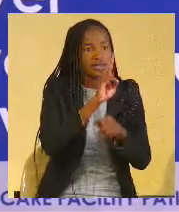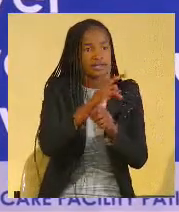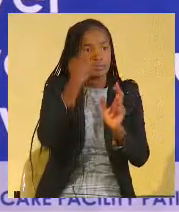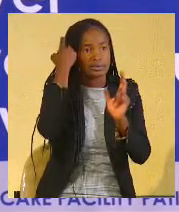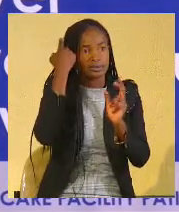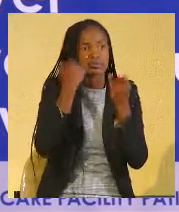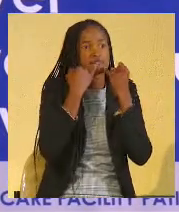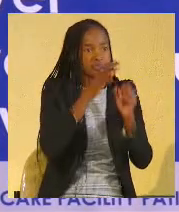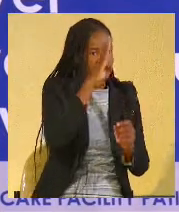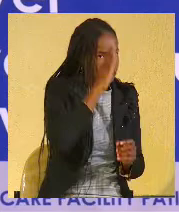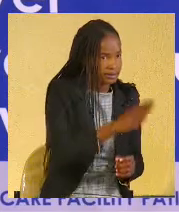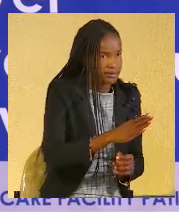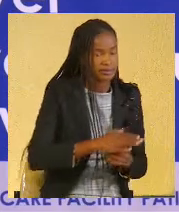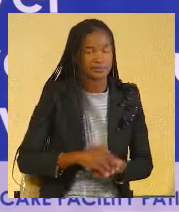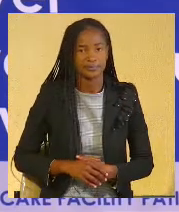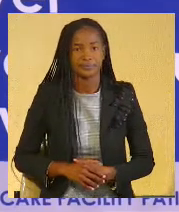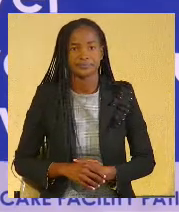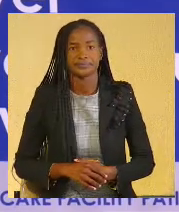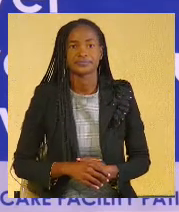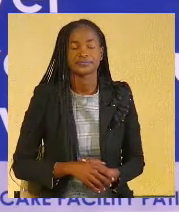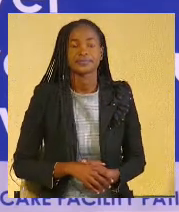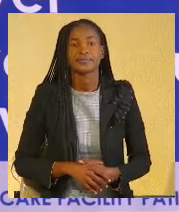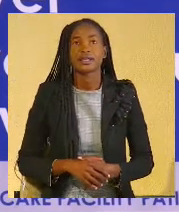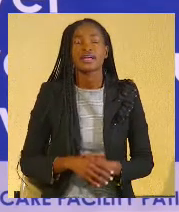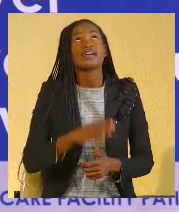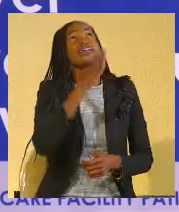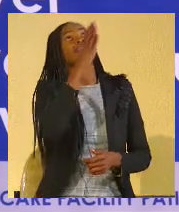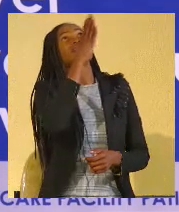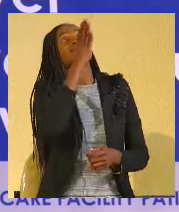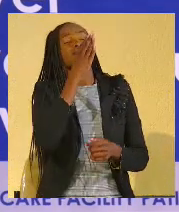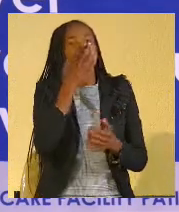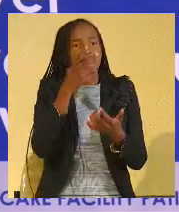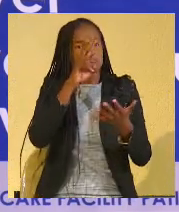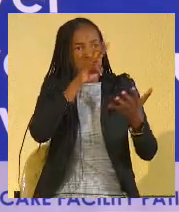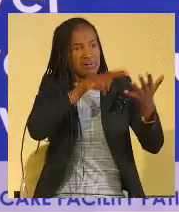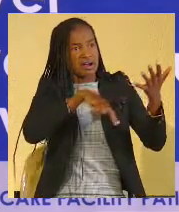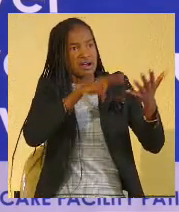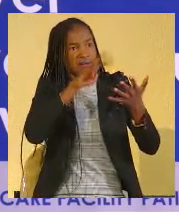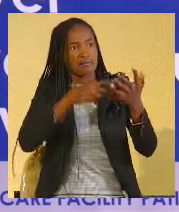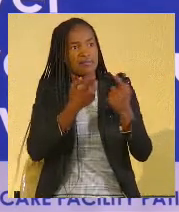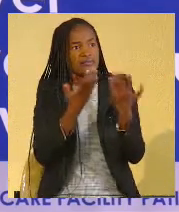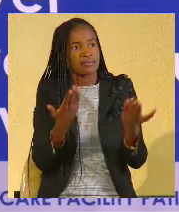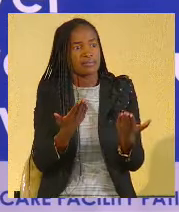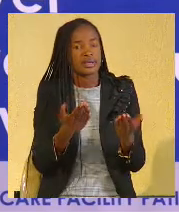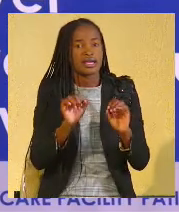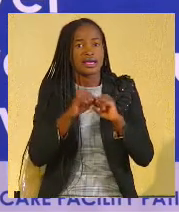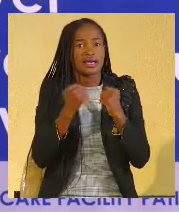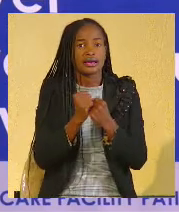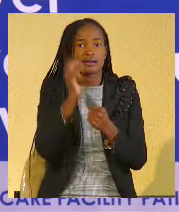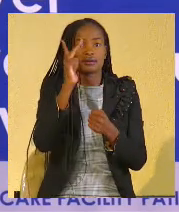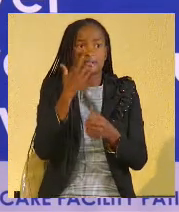Minister. We just this afternoon received a statement from the Namibia Employers